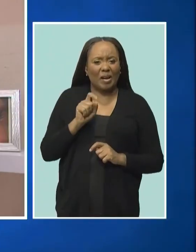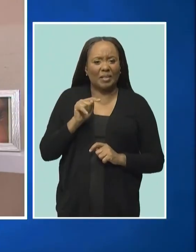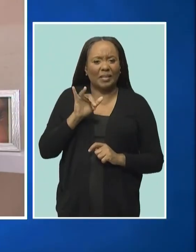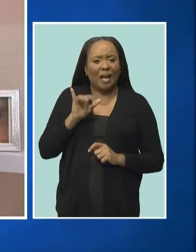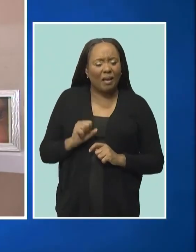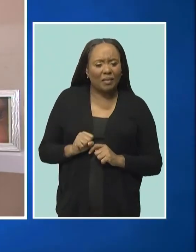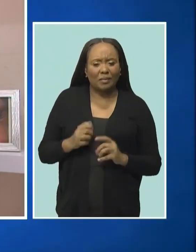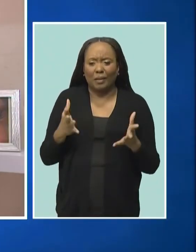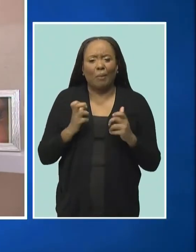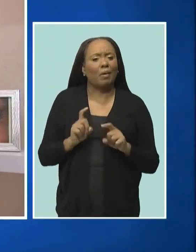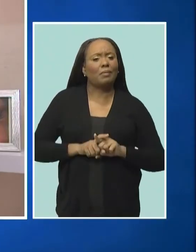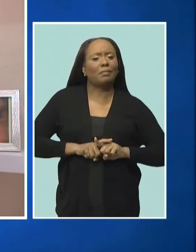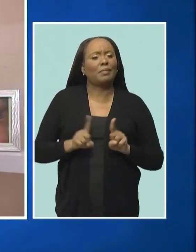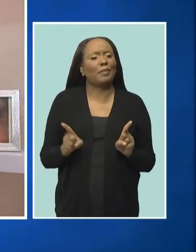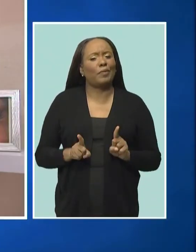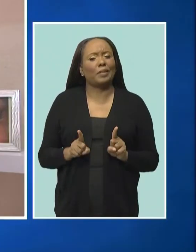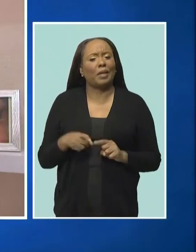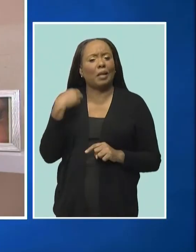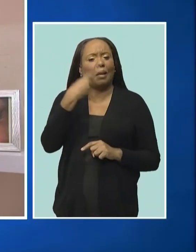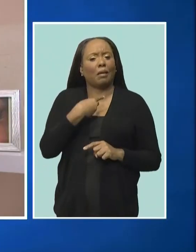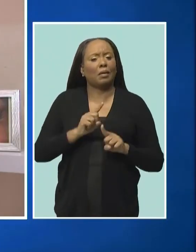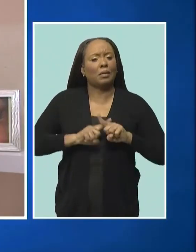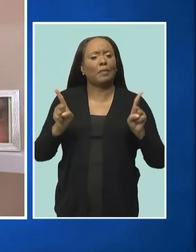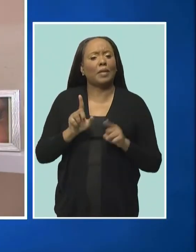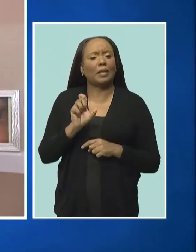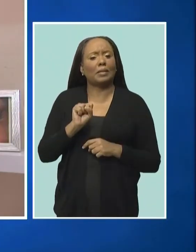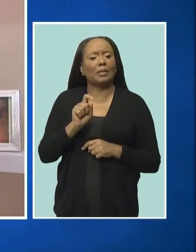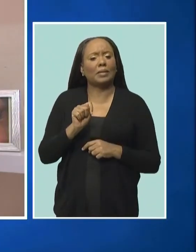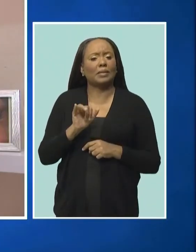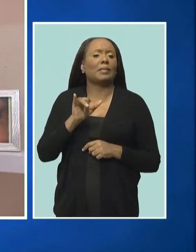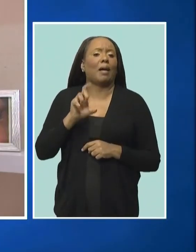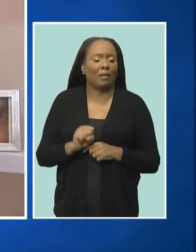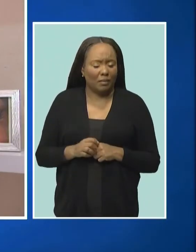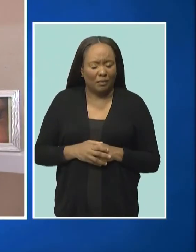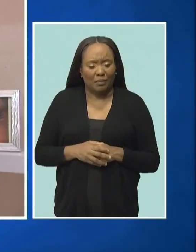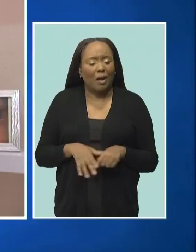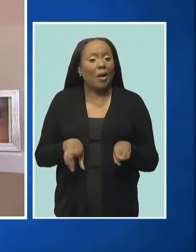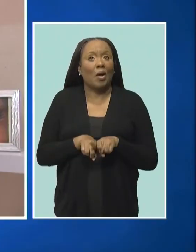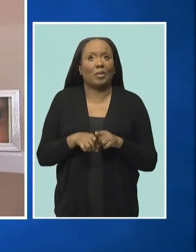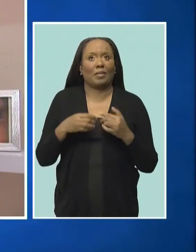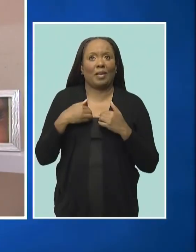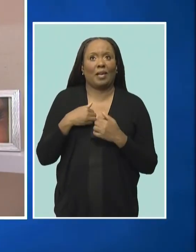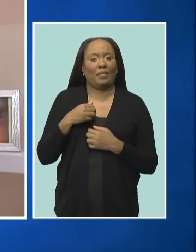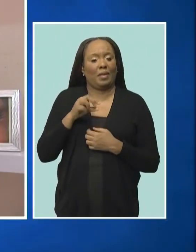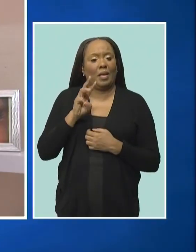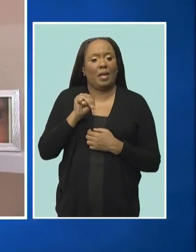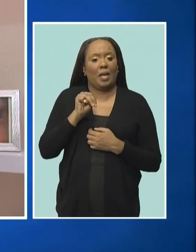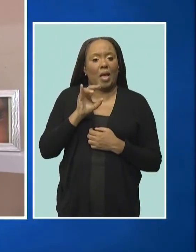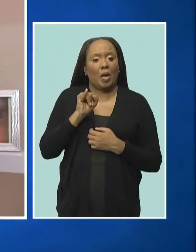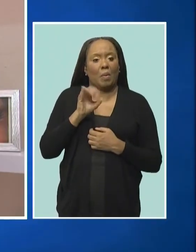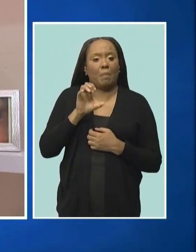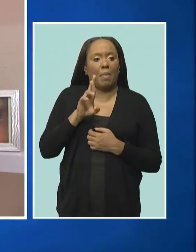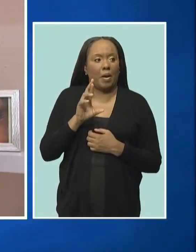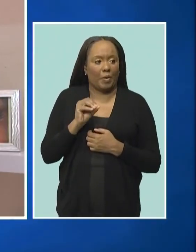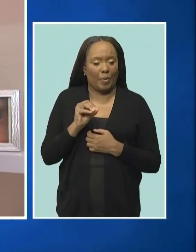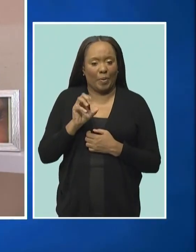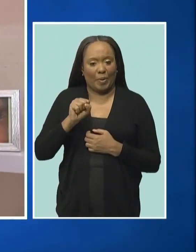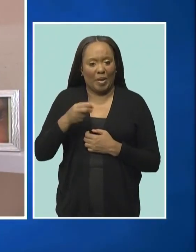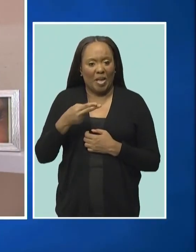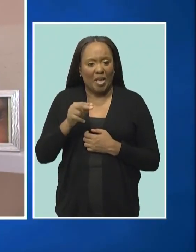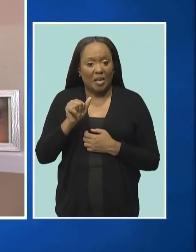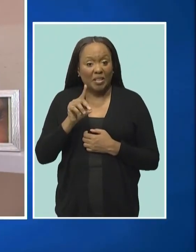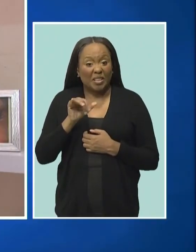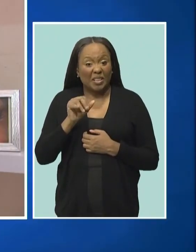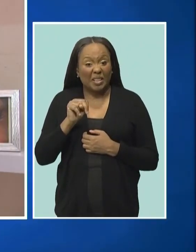for different parties, etc. And we also have micro shading if you want to have a more semi-permanent eyebrow